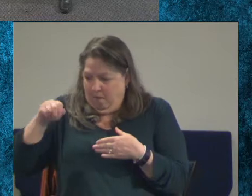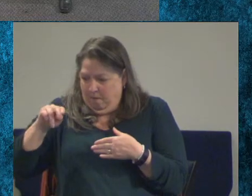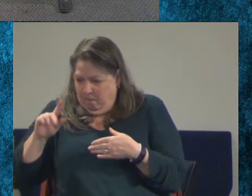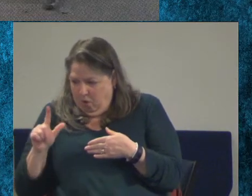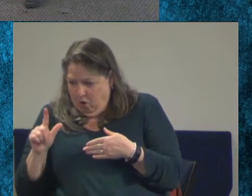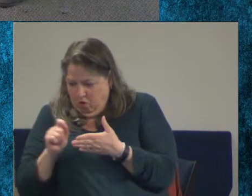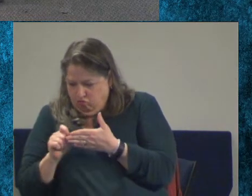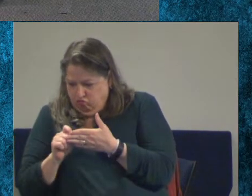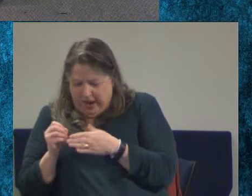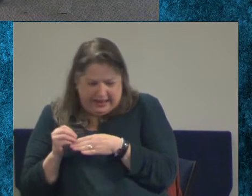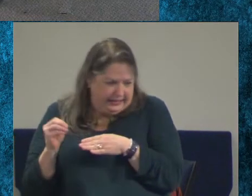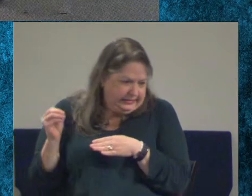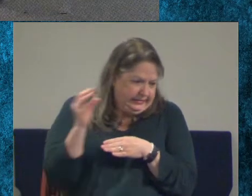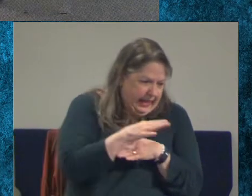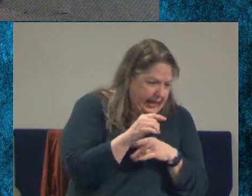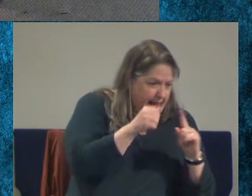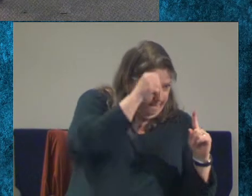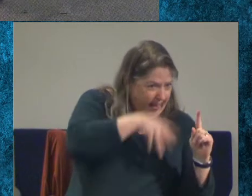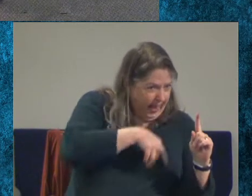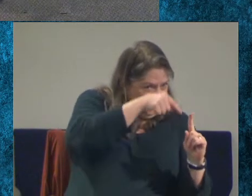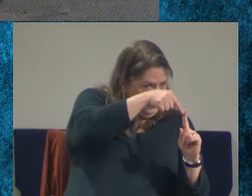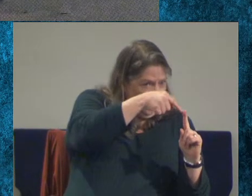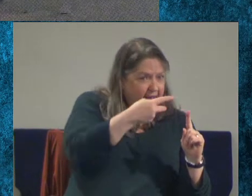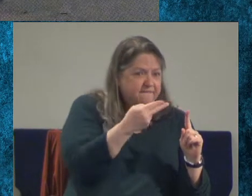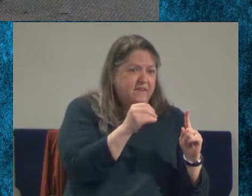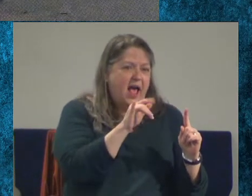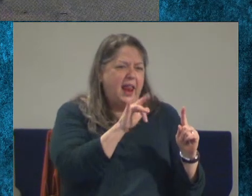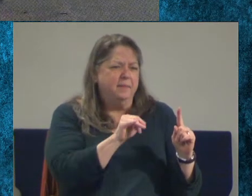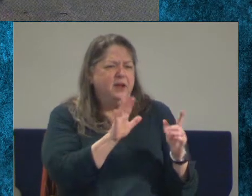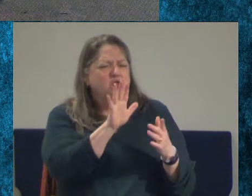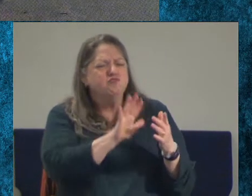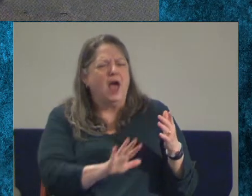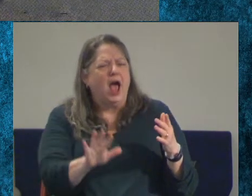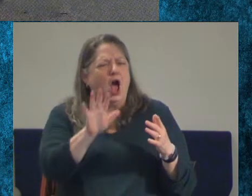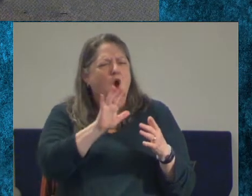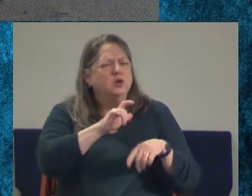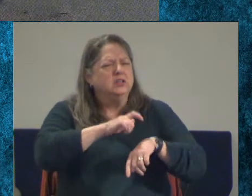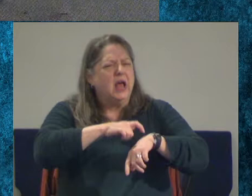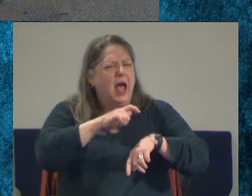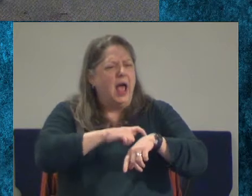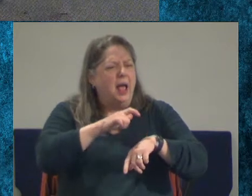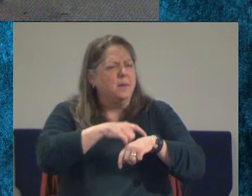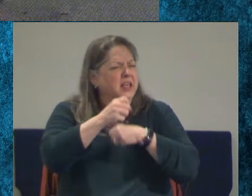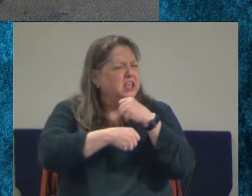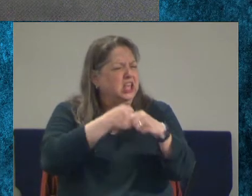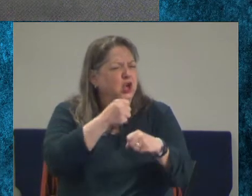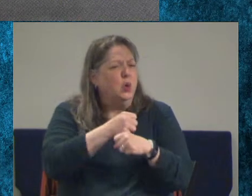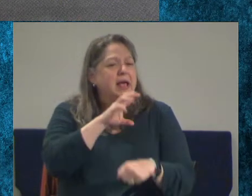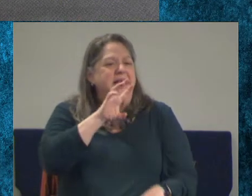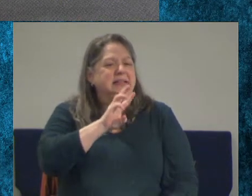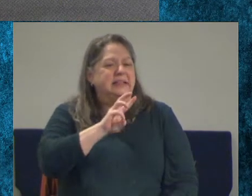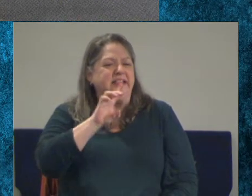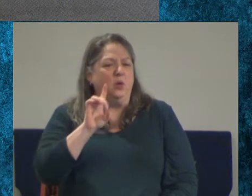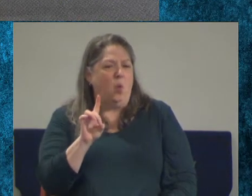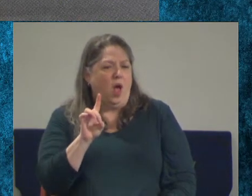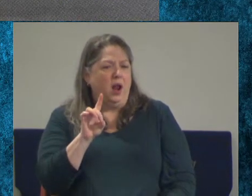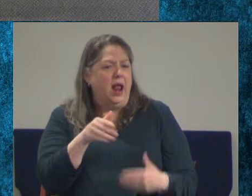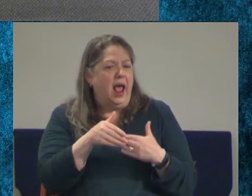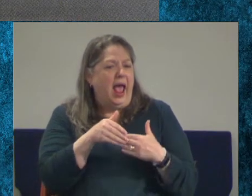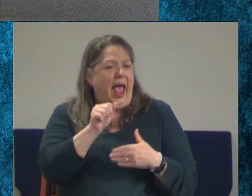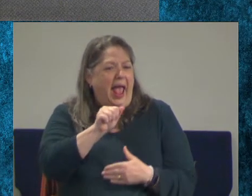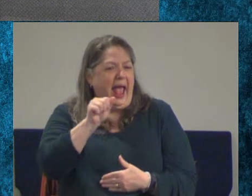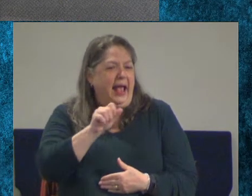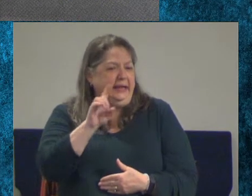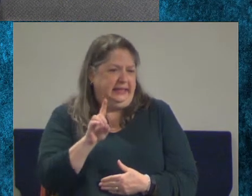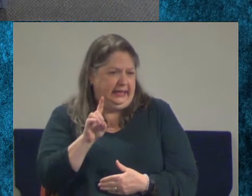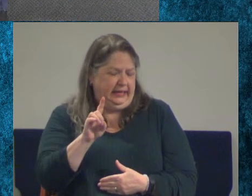in 61 AD while Paul was undergoing his first Roman imprisonment. And we're going to talk a little bit